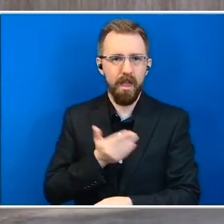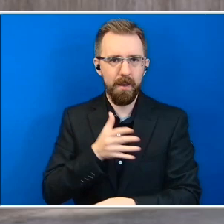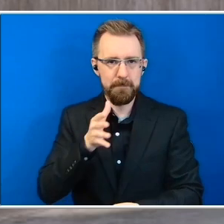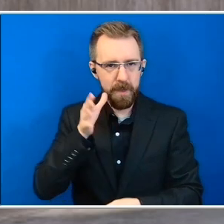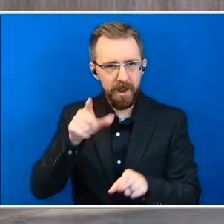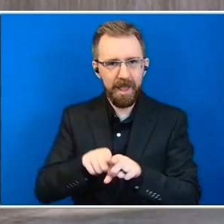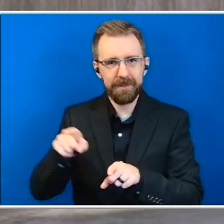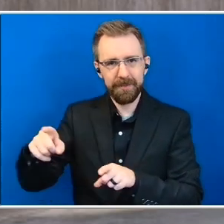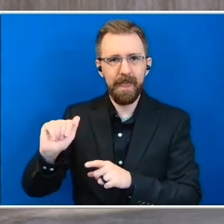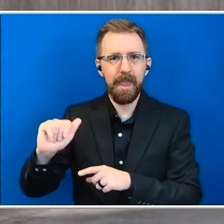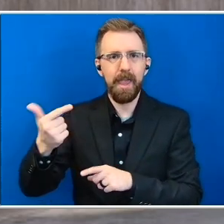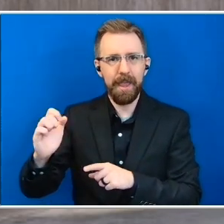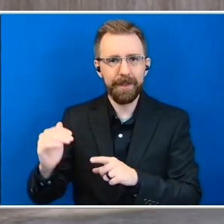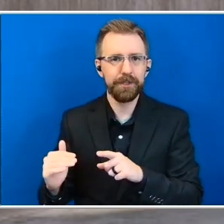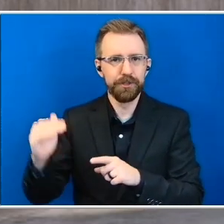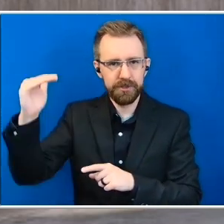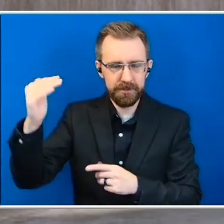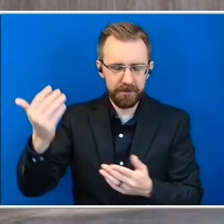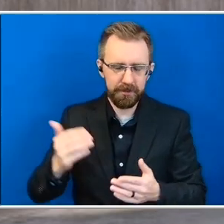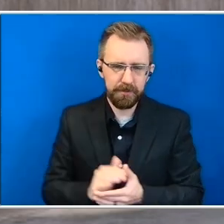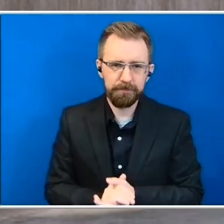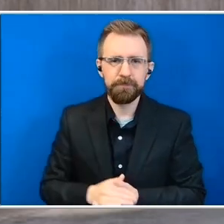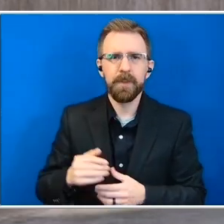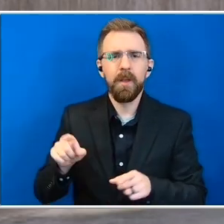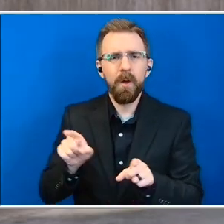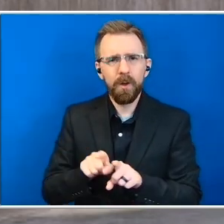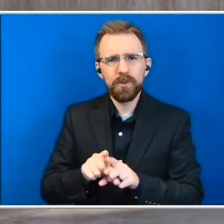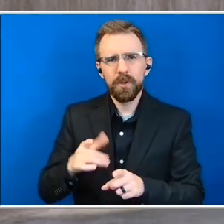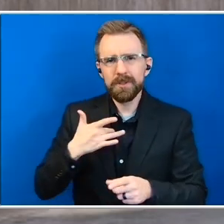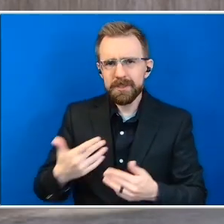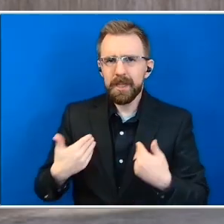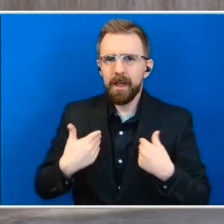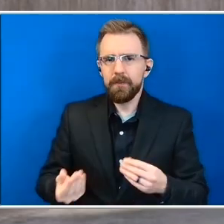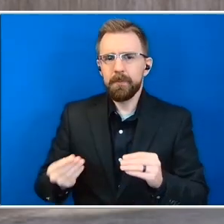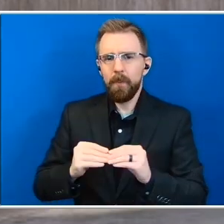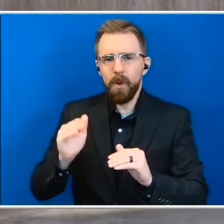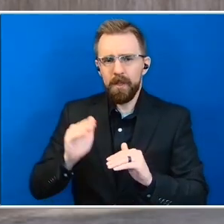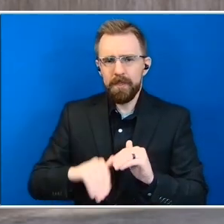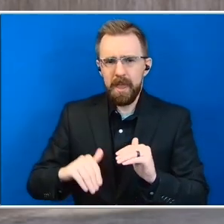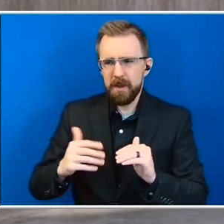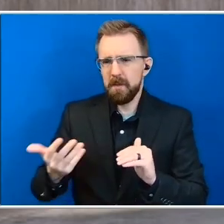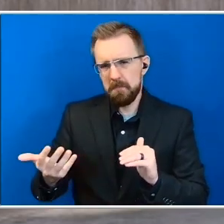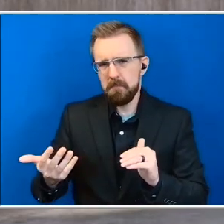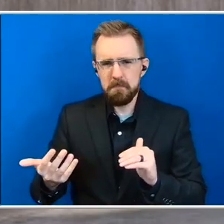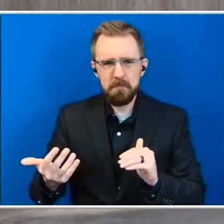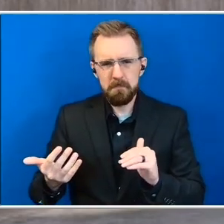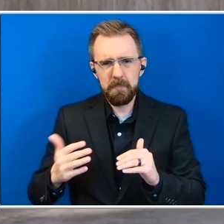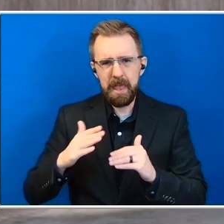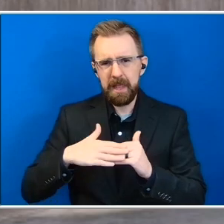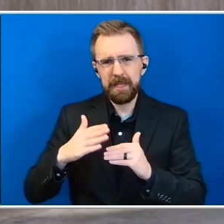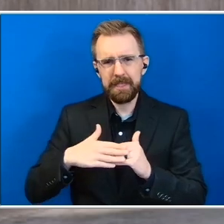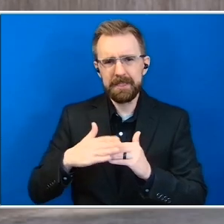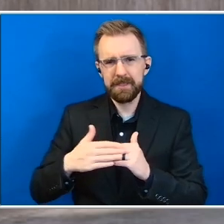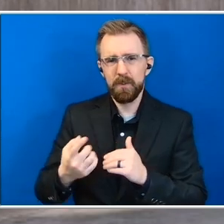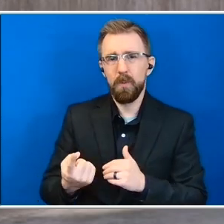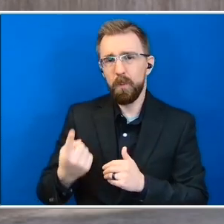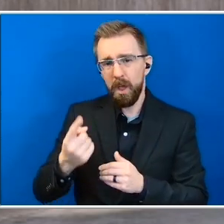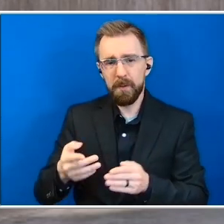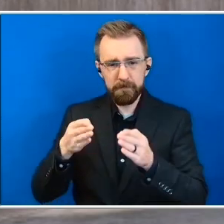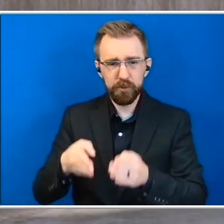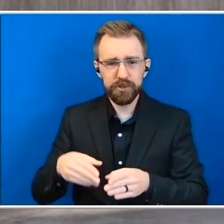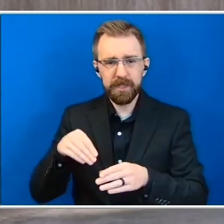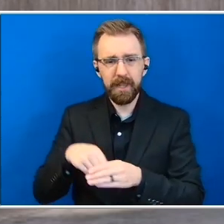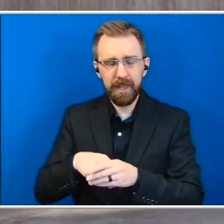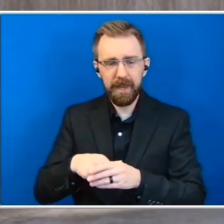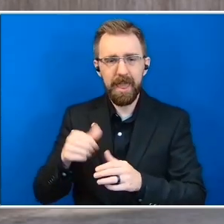age. We also tend to have more than about at least one person in every